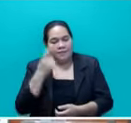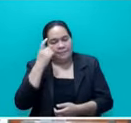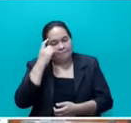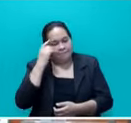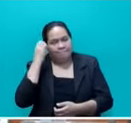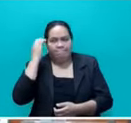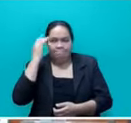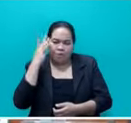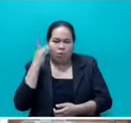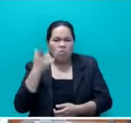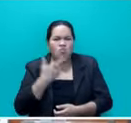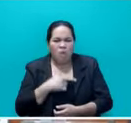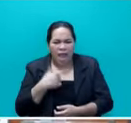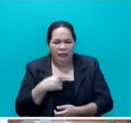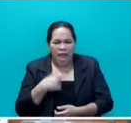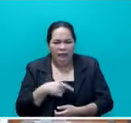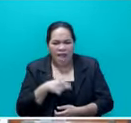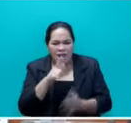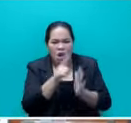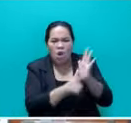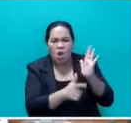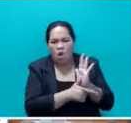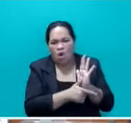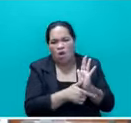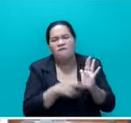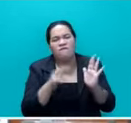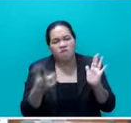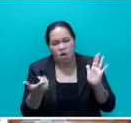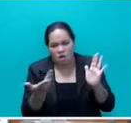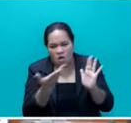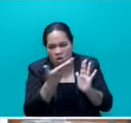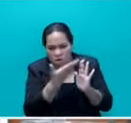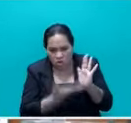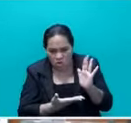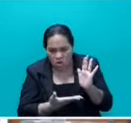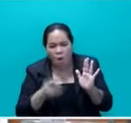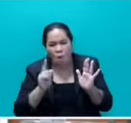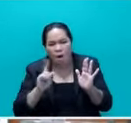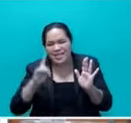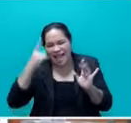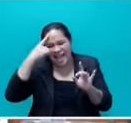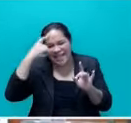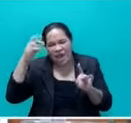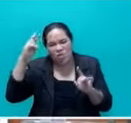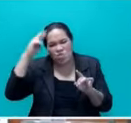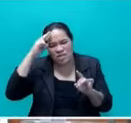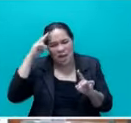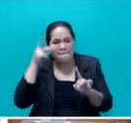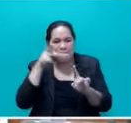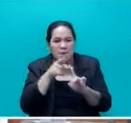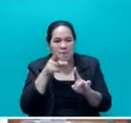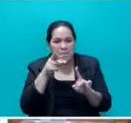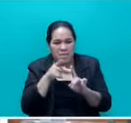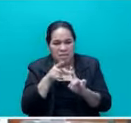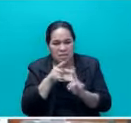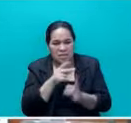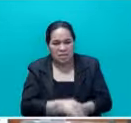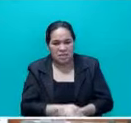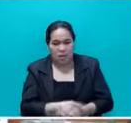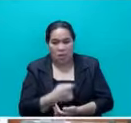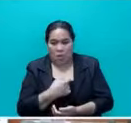we trying to do? Why are these laws there in the first place? What's the philosophy behind it? On one hand, we complain